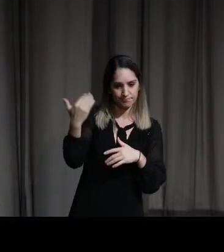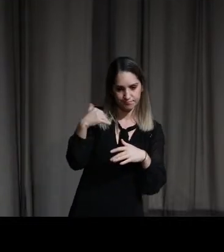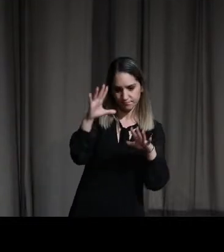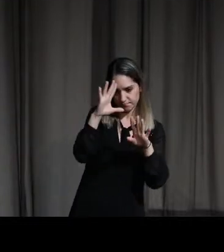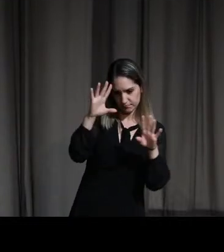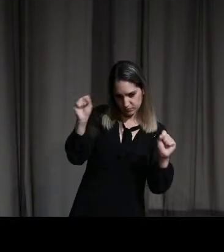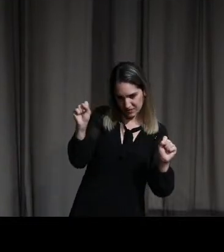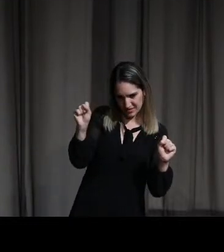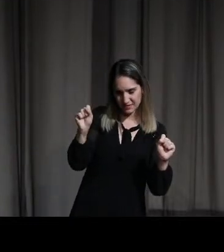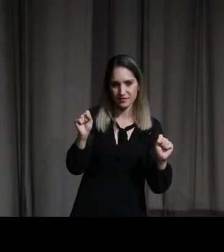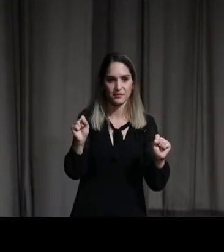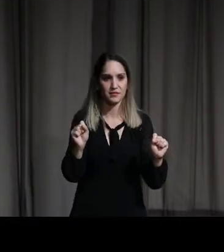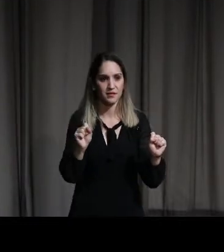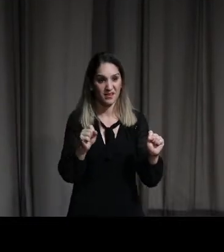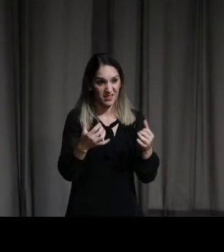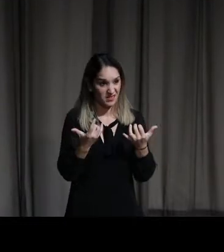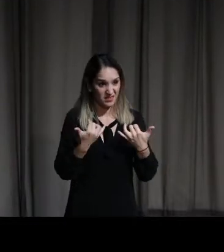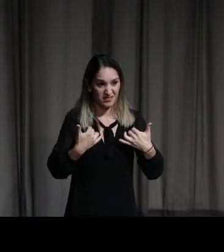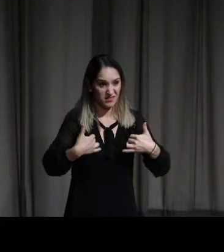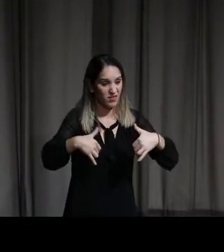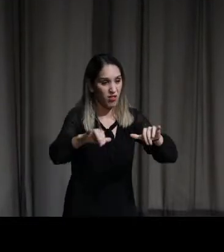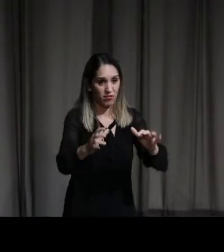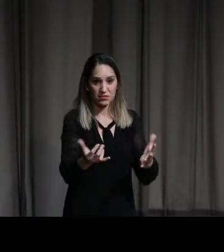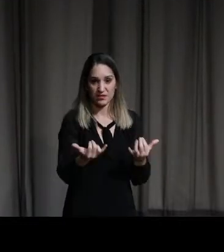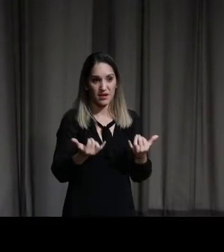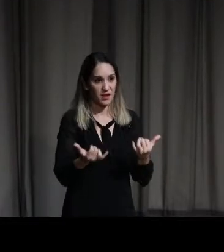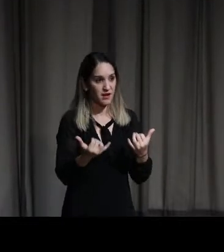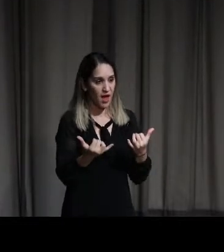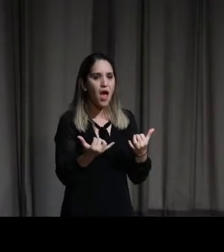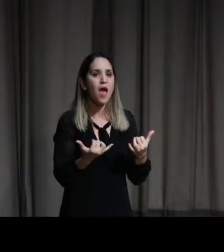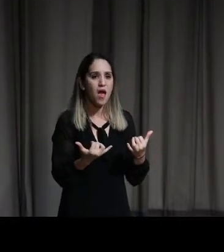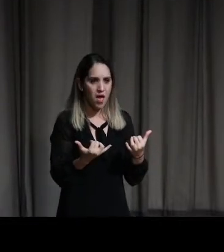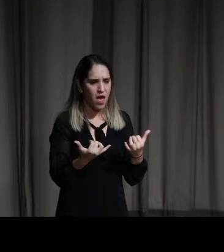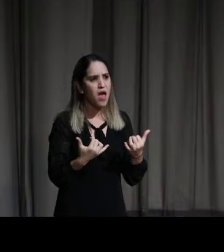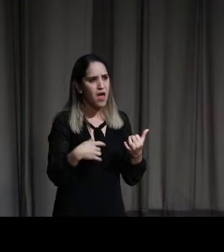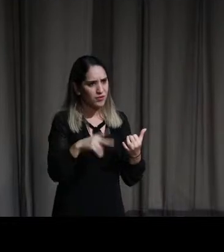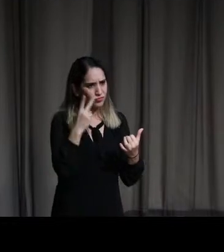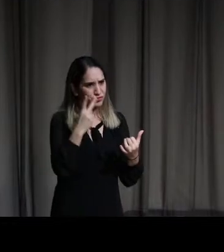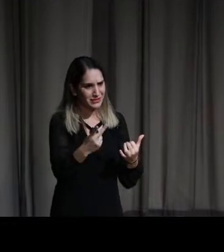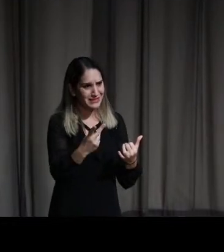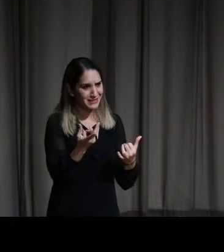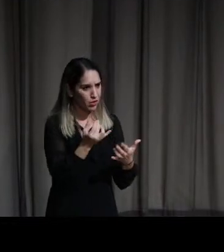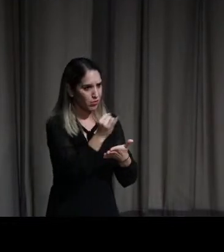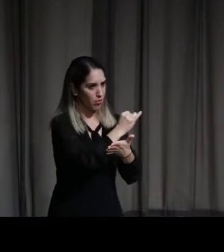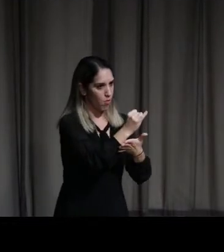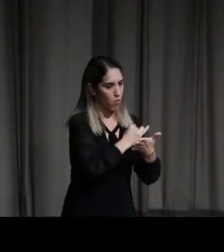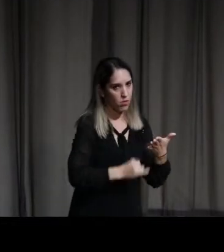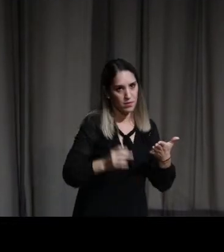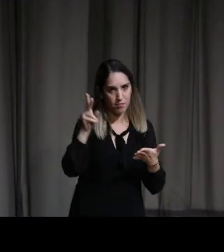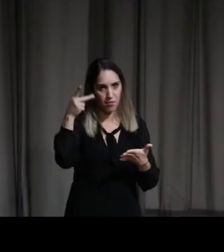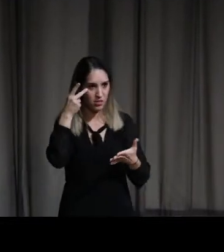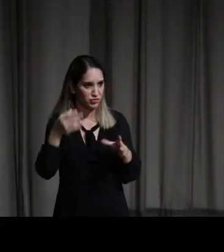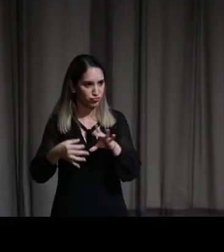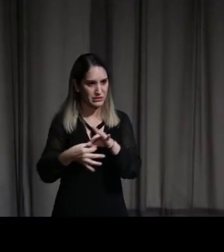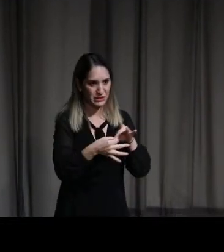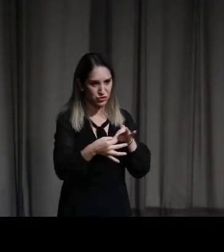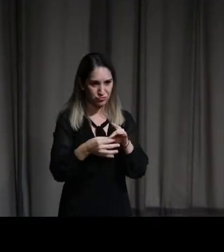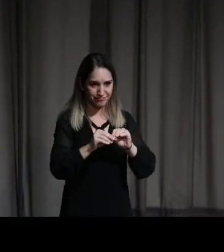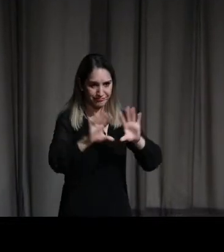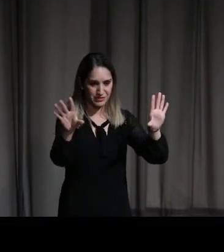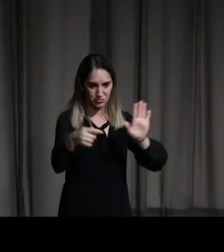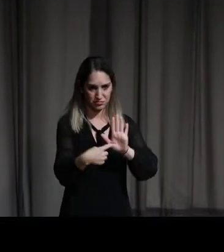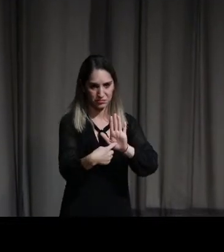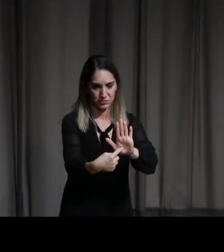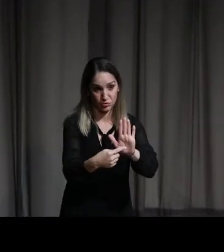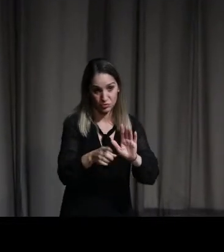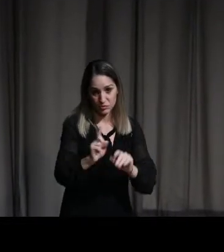sort of famous dictum that to this day defines, in some sense, the relationship between art and politics in Cuba. And